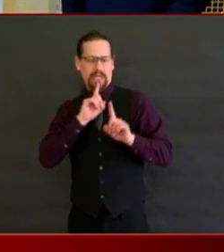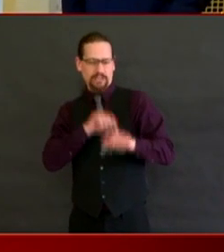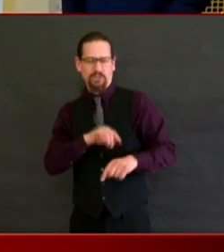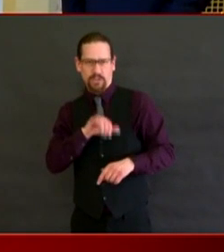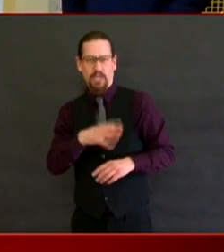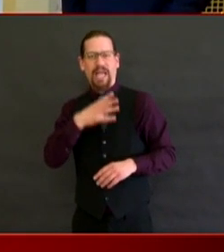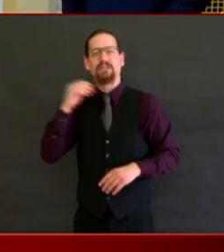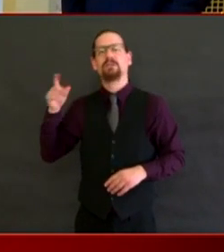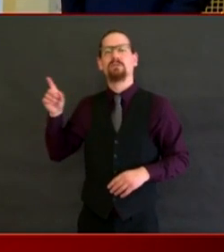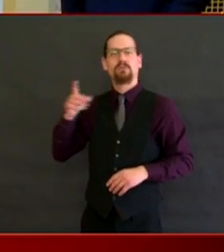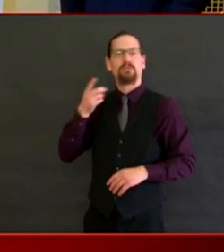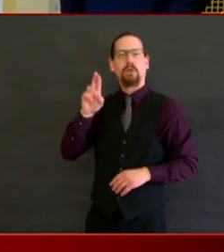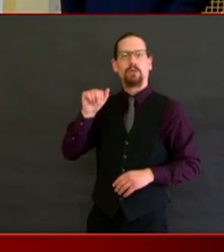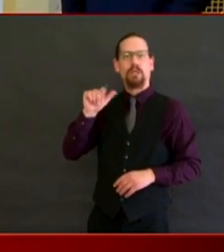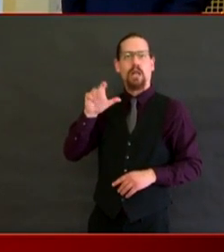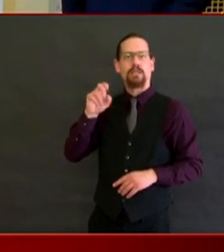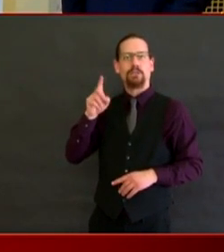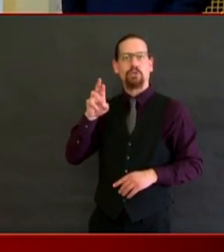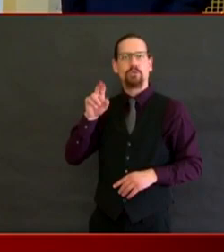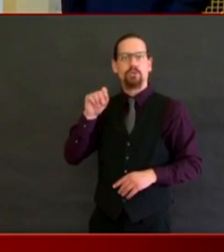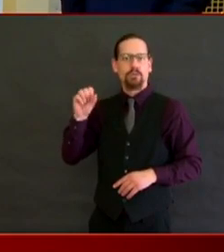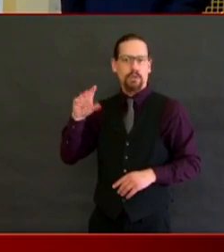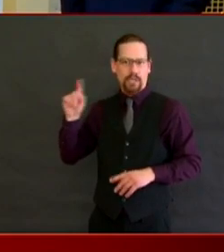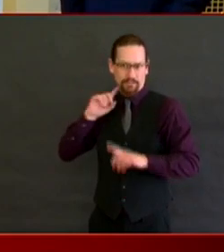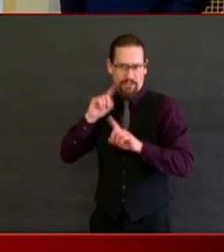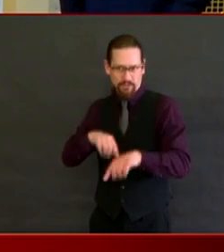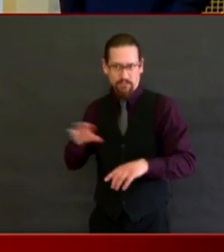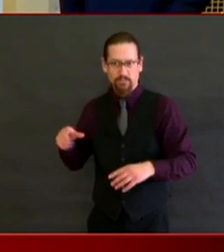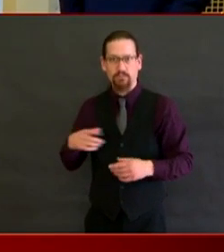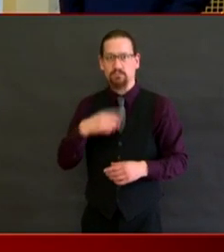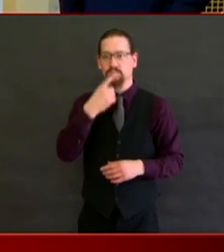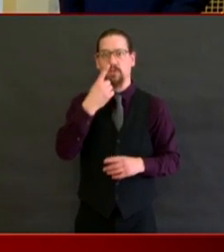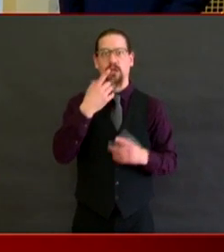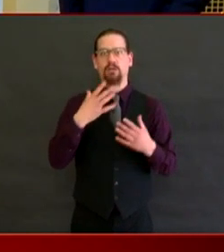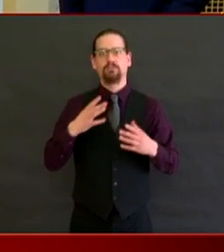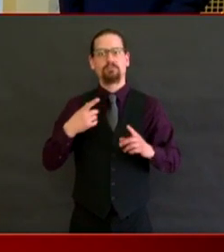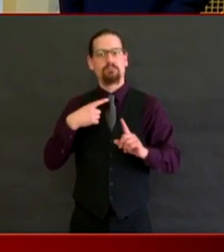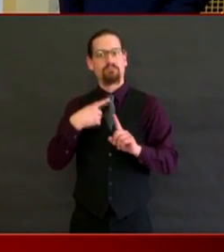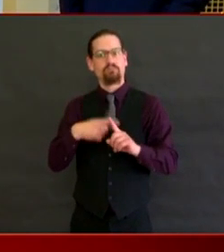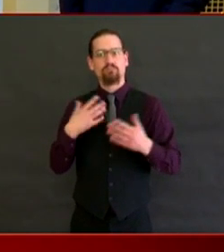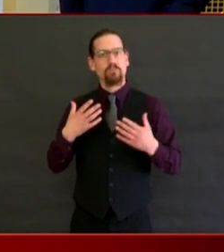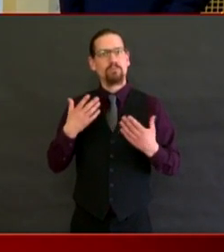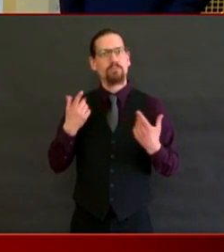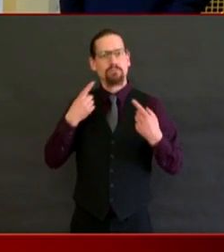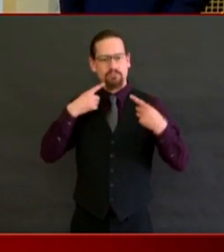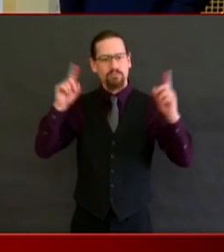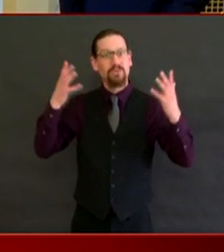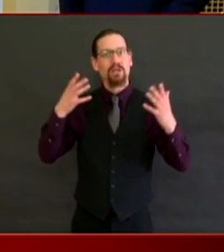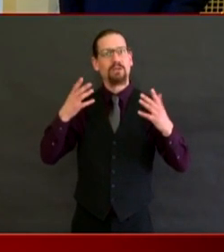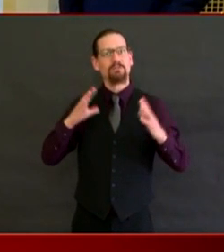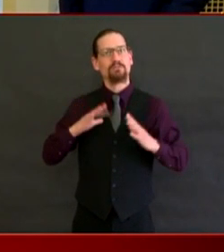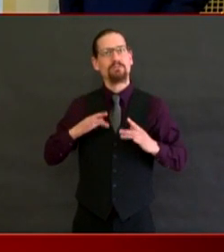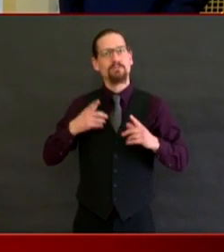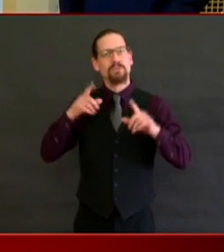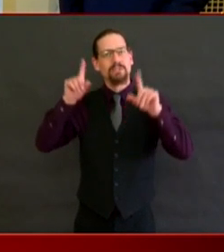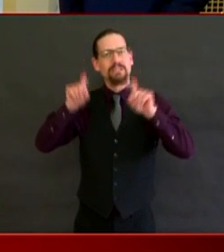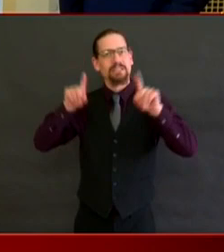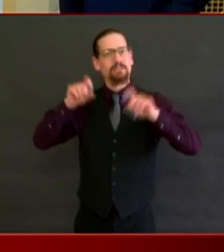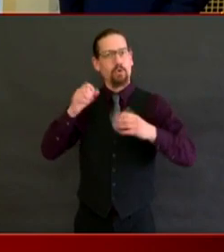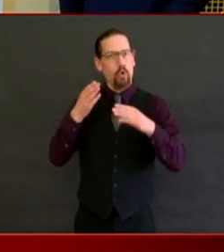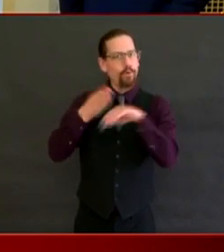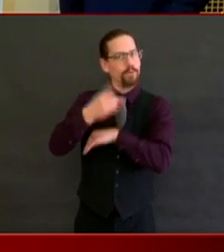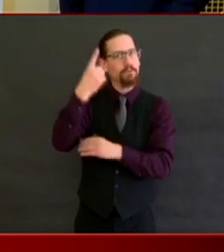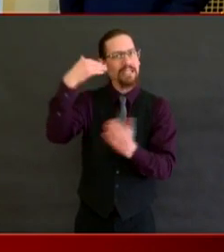can test over 1,000 people a day. You know, 2 weeks ago, it wasn't at all clear that we'd be able to do